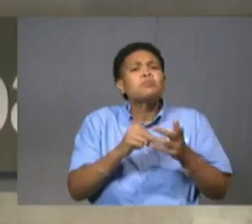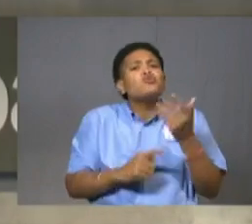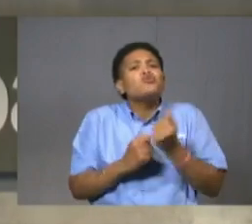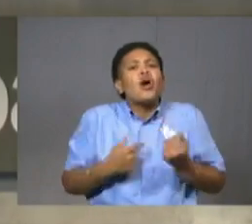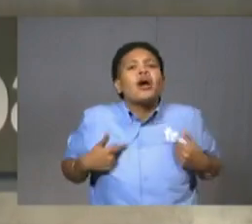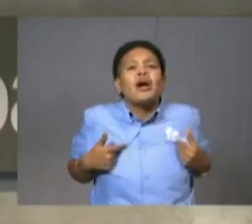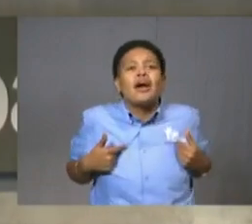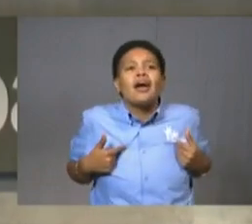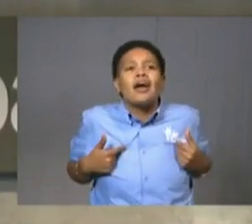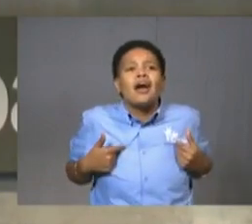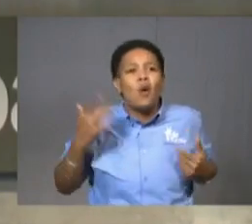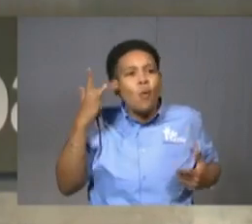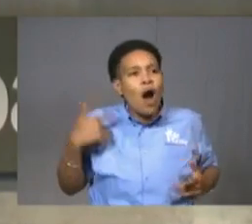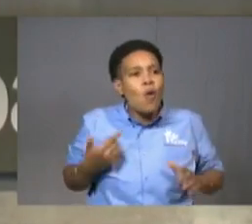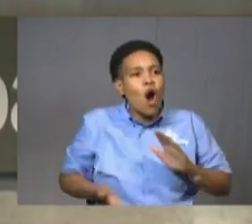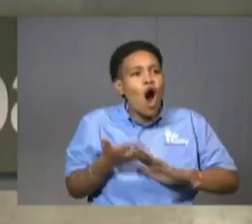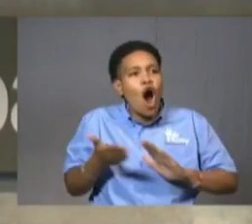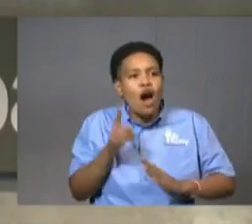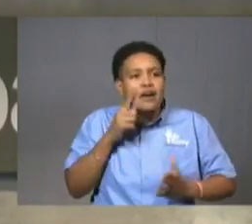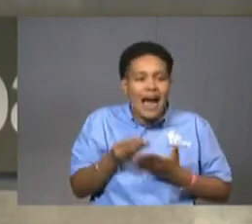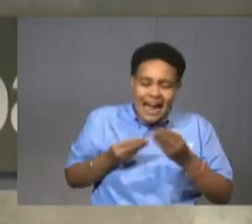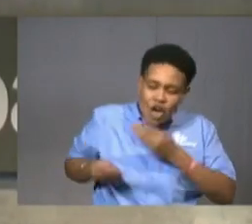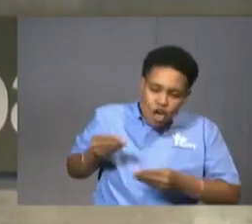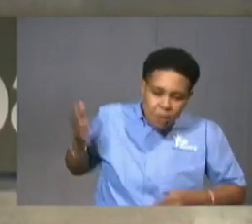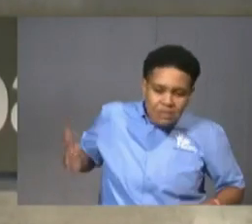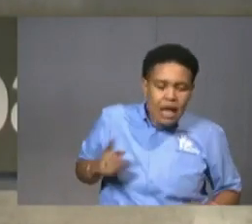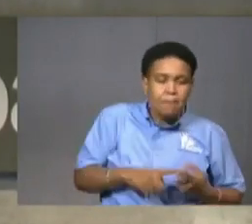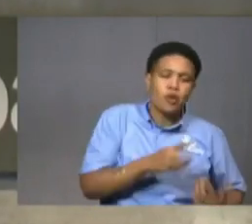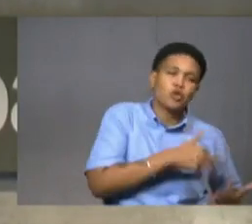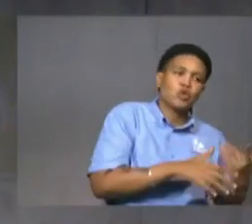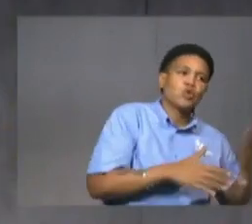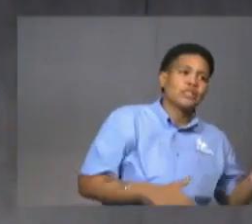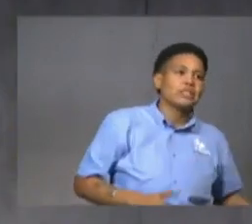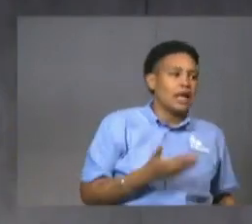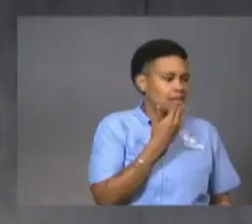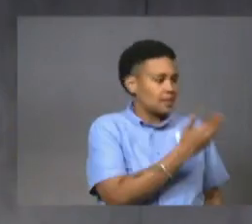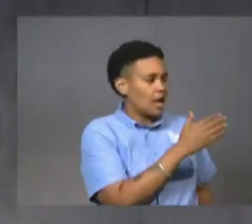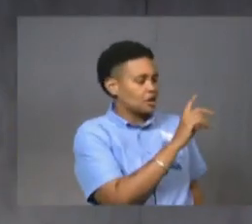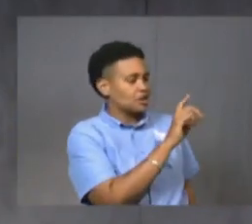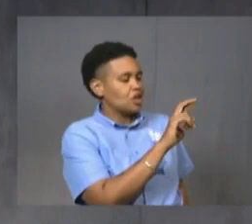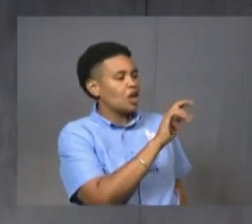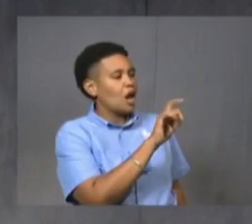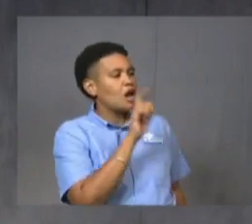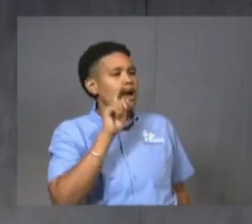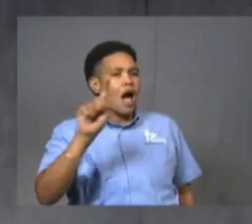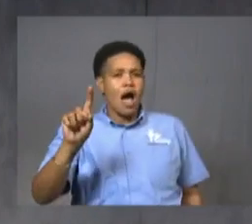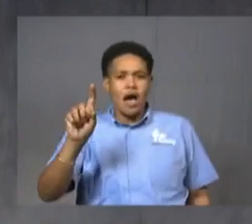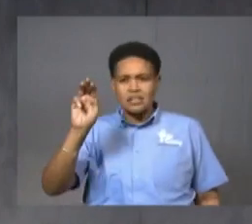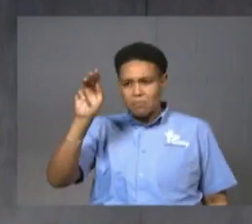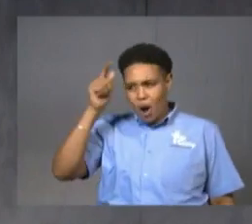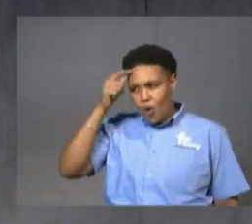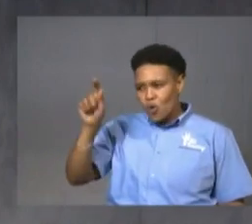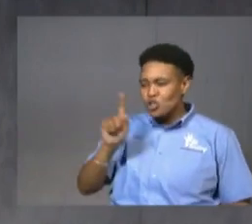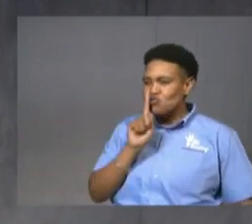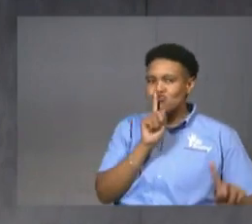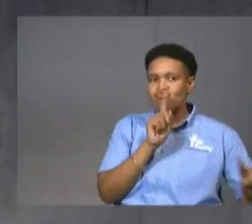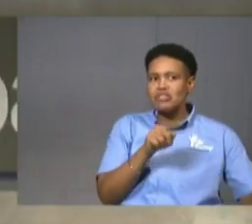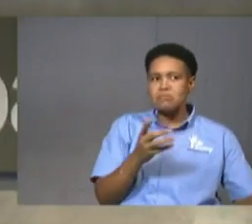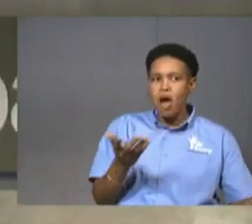we are operating both on the economic side and on the social side. Clark. Now we'll ask Mr. Mark Golding to rebut.